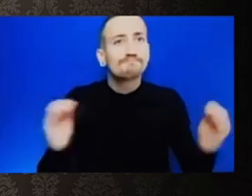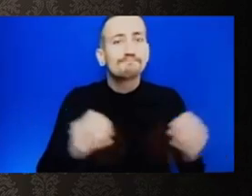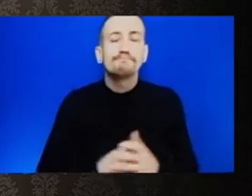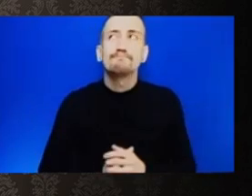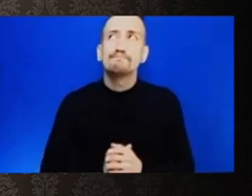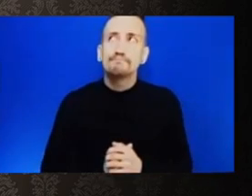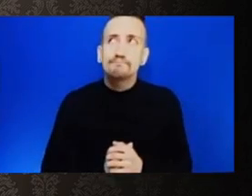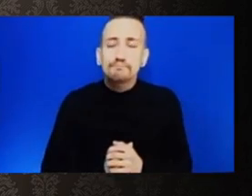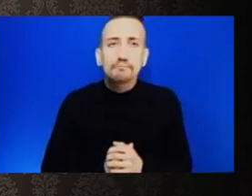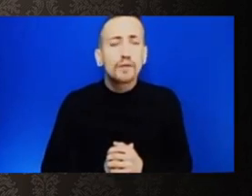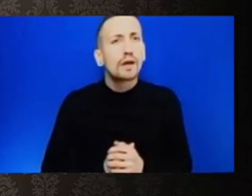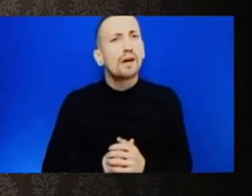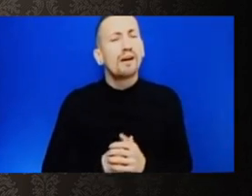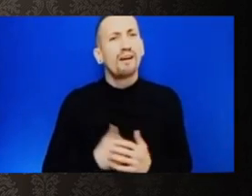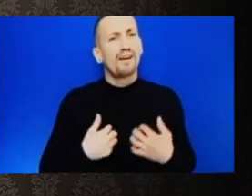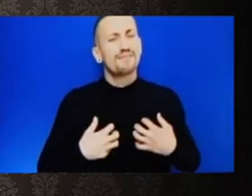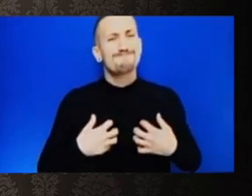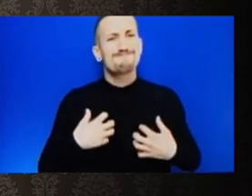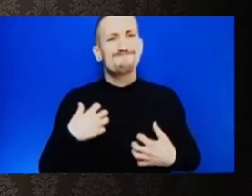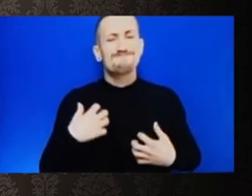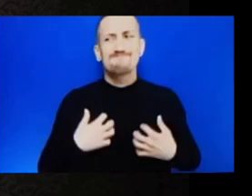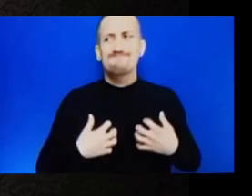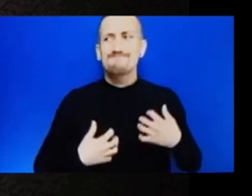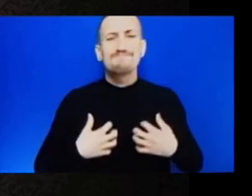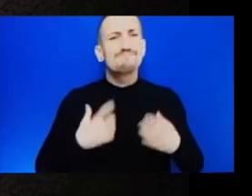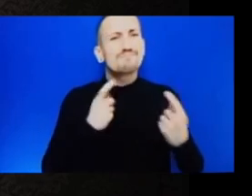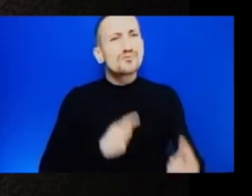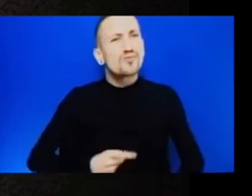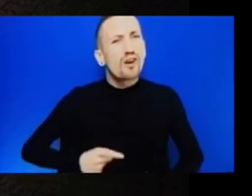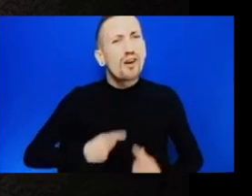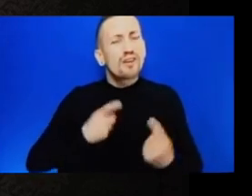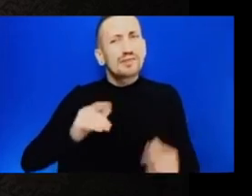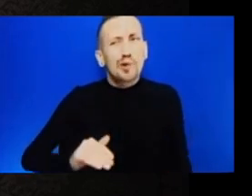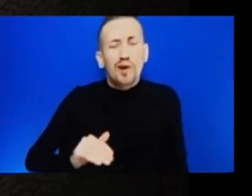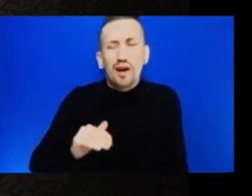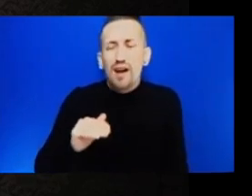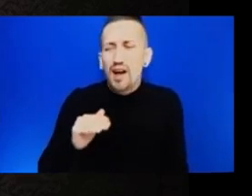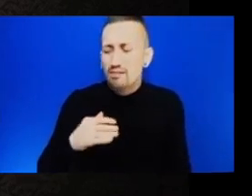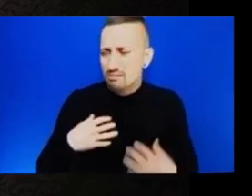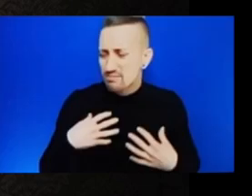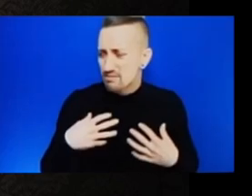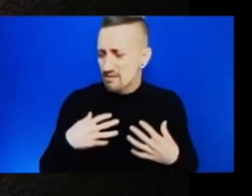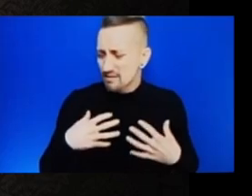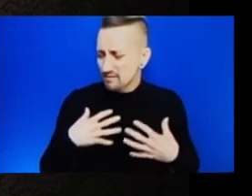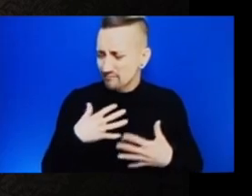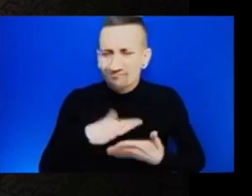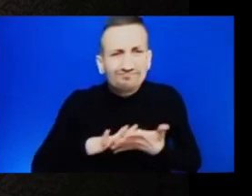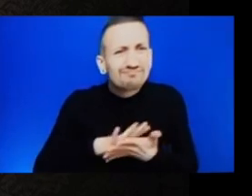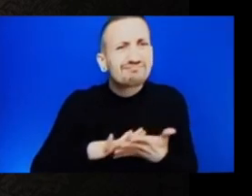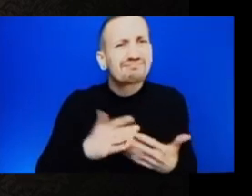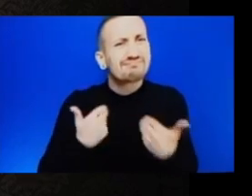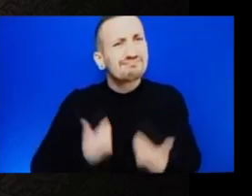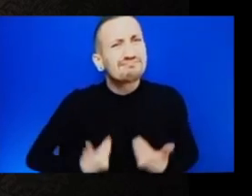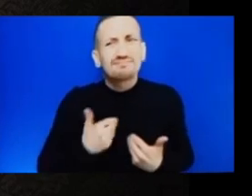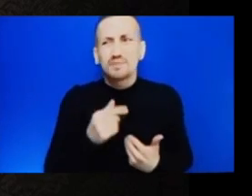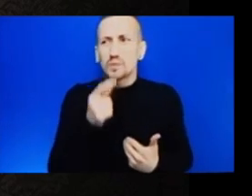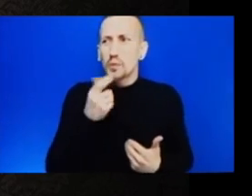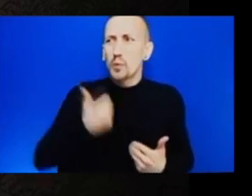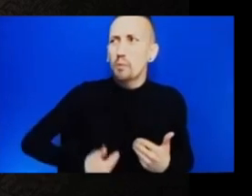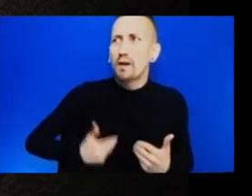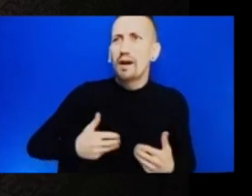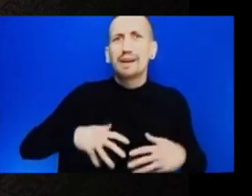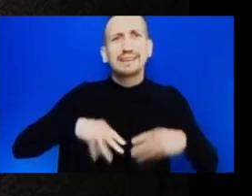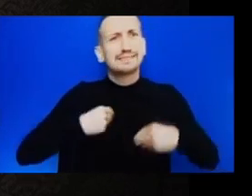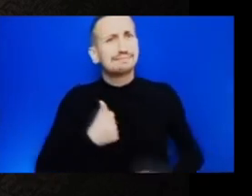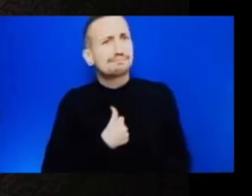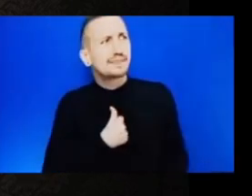be that when I grow up. And so I struggled as I grew older, just trying